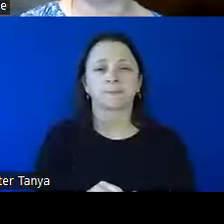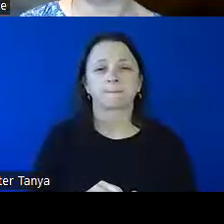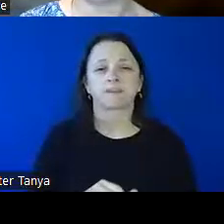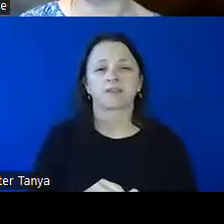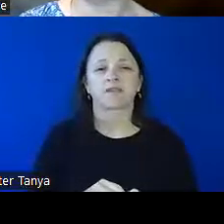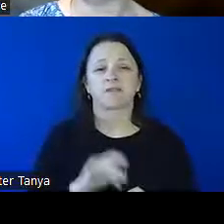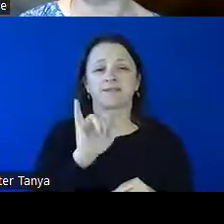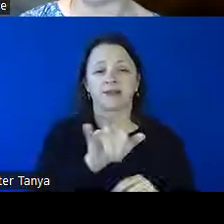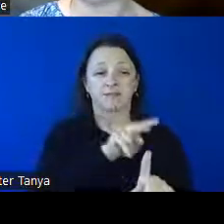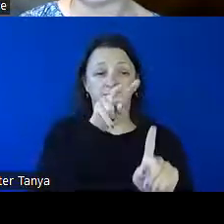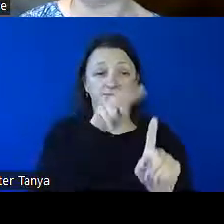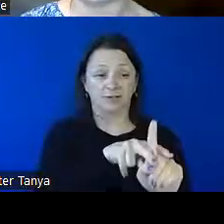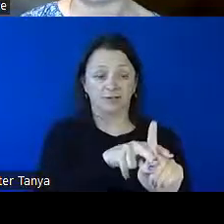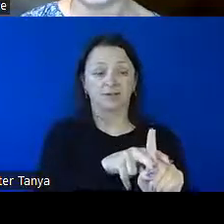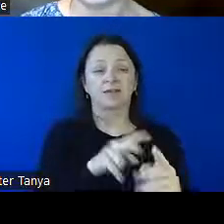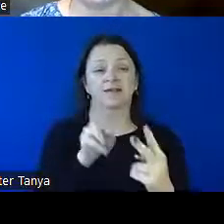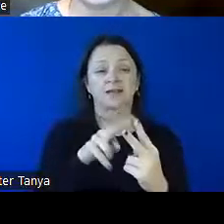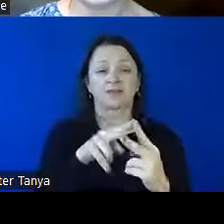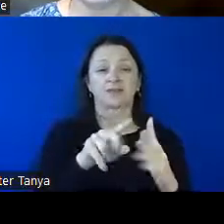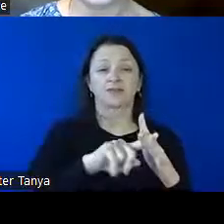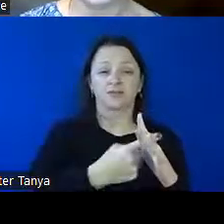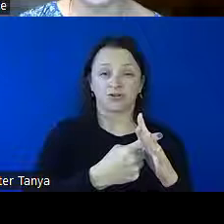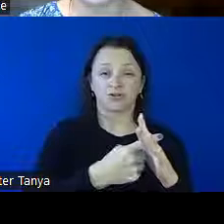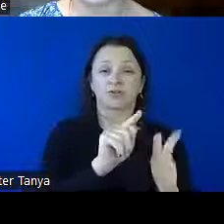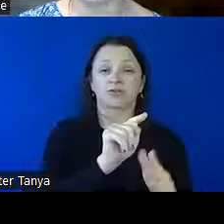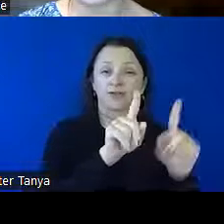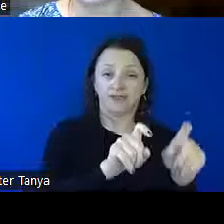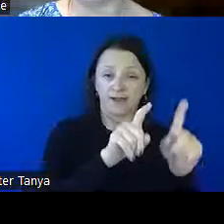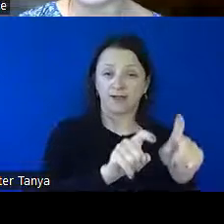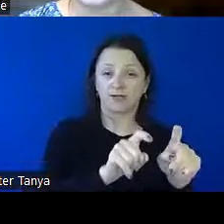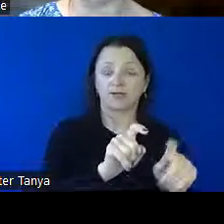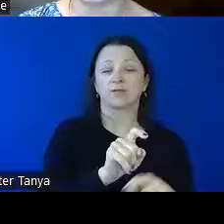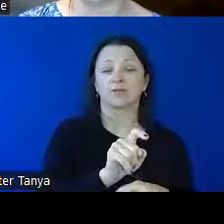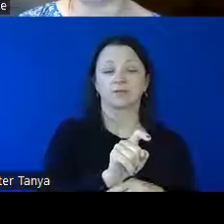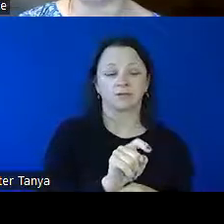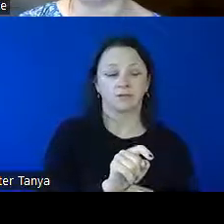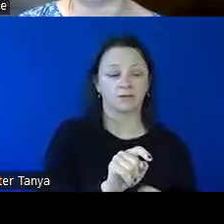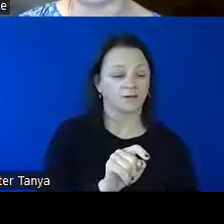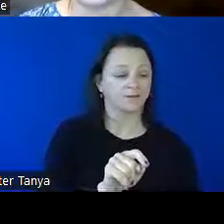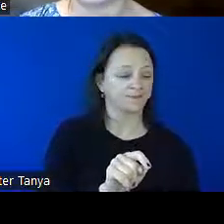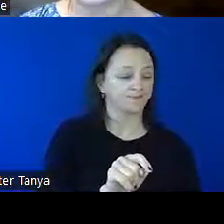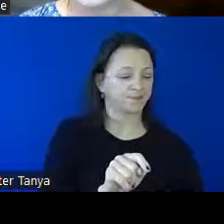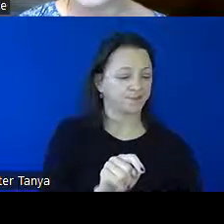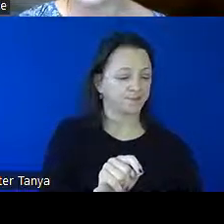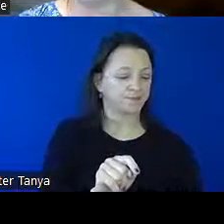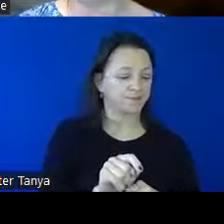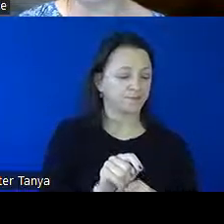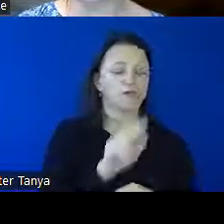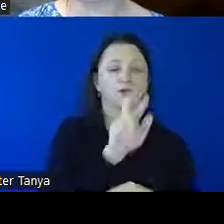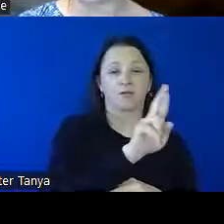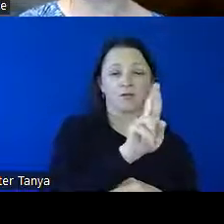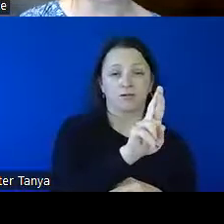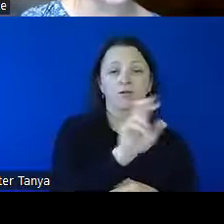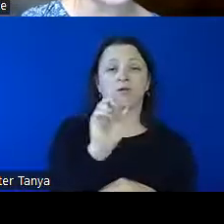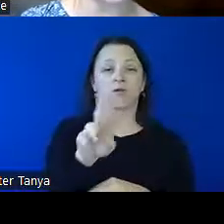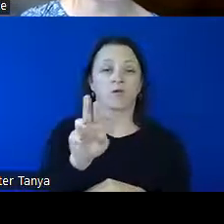that, either start the child on a methylphenidate product or an Adderall or amphetamine product.